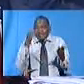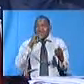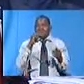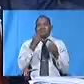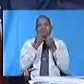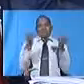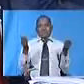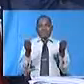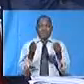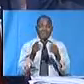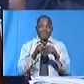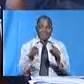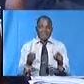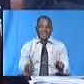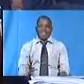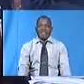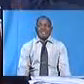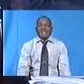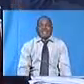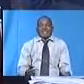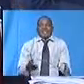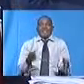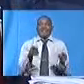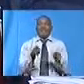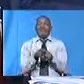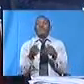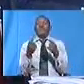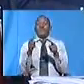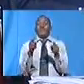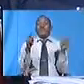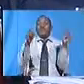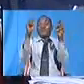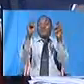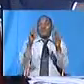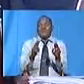winning, but subsequently when the results